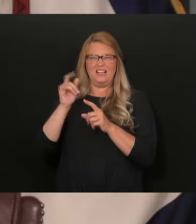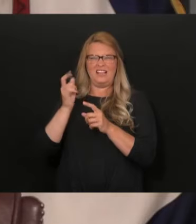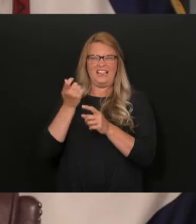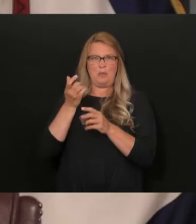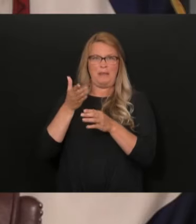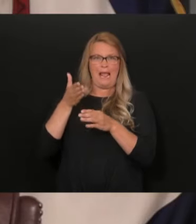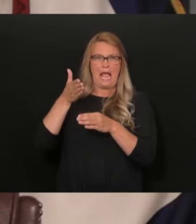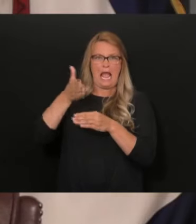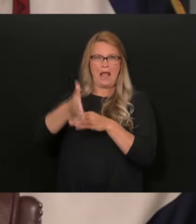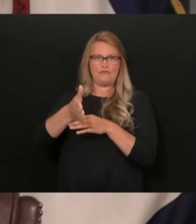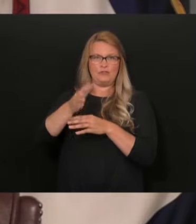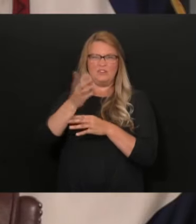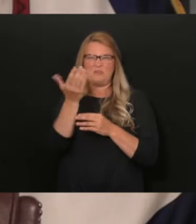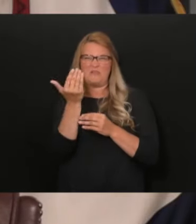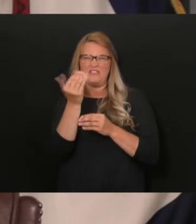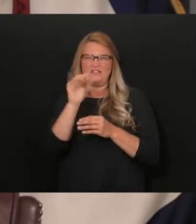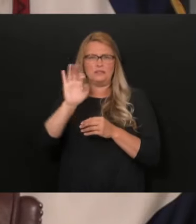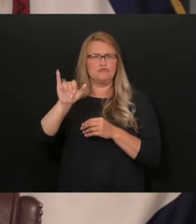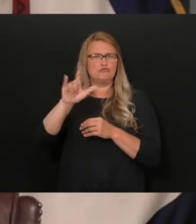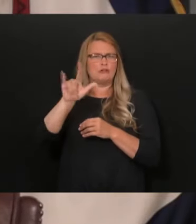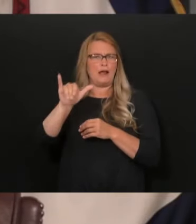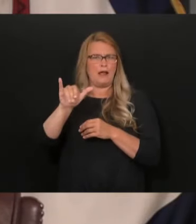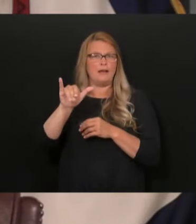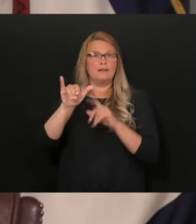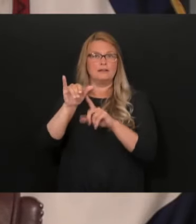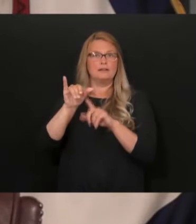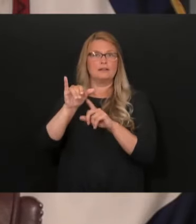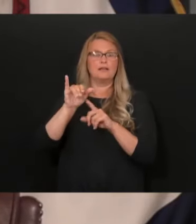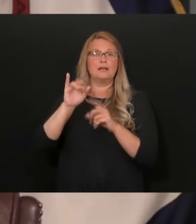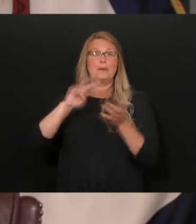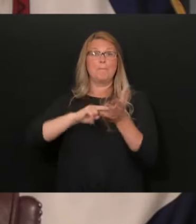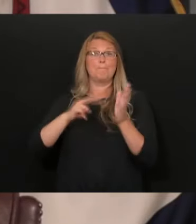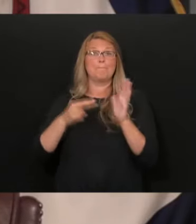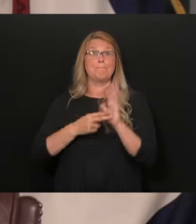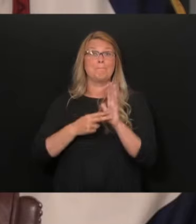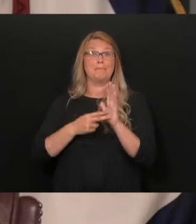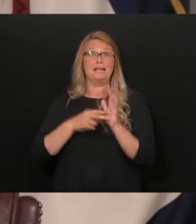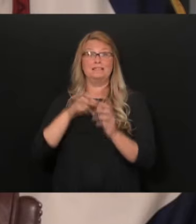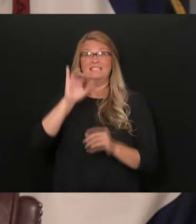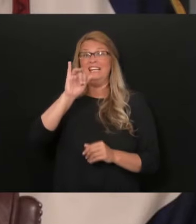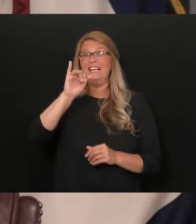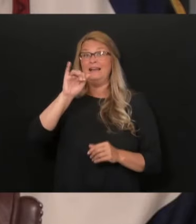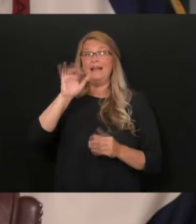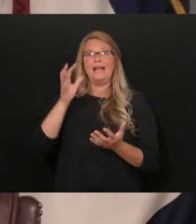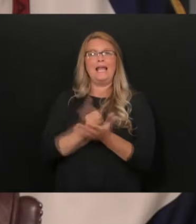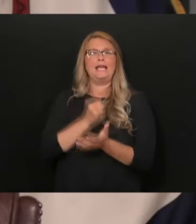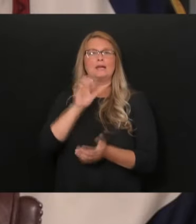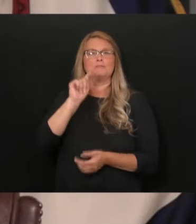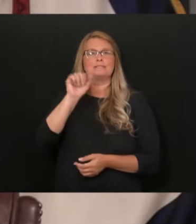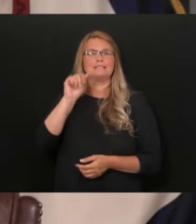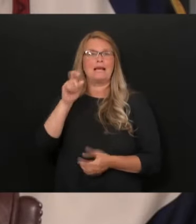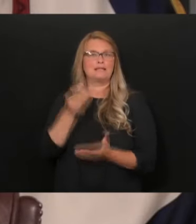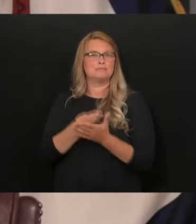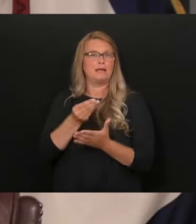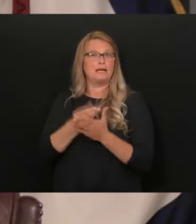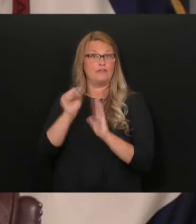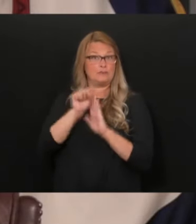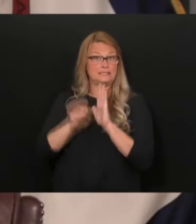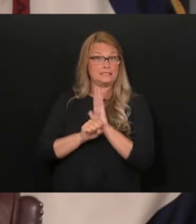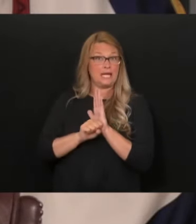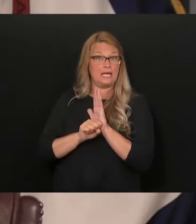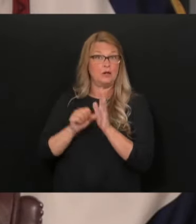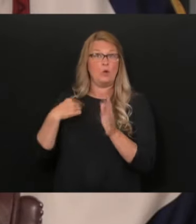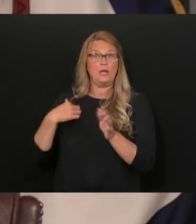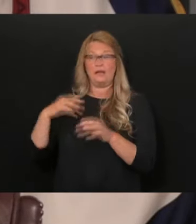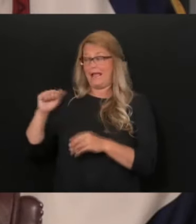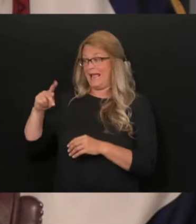that, in the 15th of July, there's going to be substantial income tax money that we deferred from April 15th until